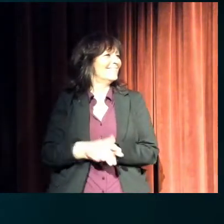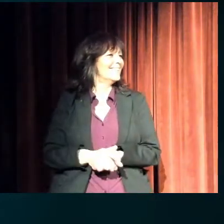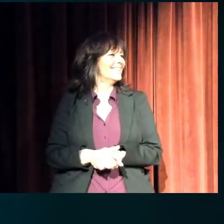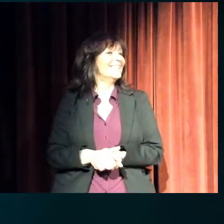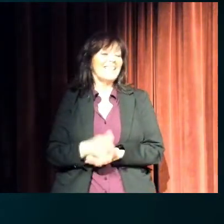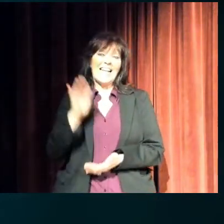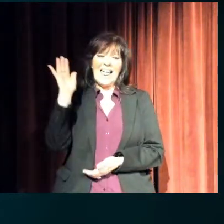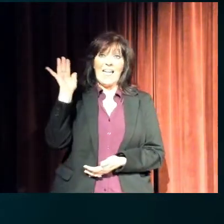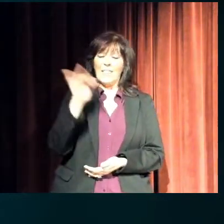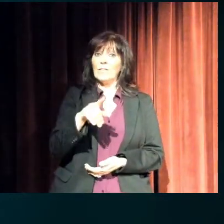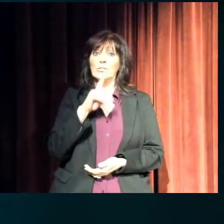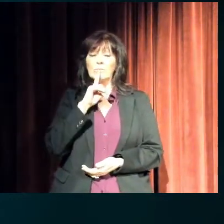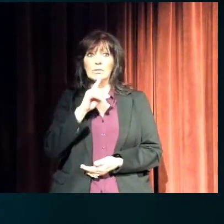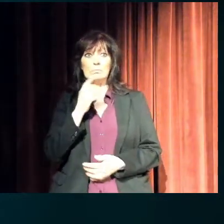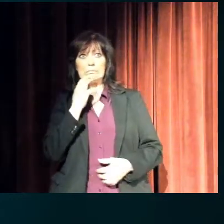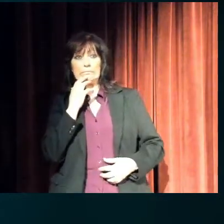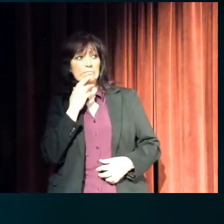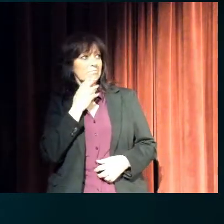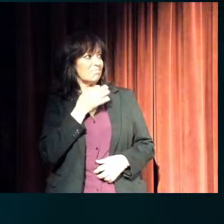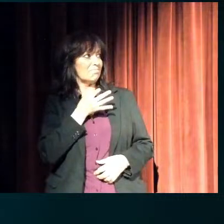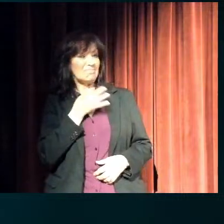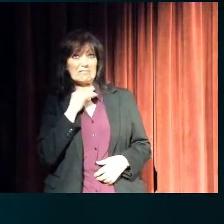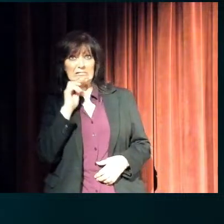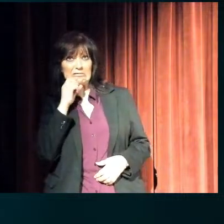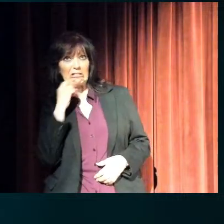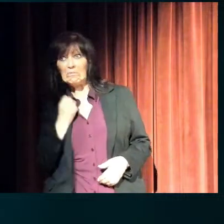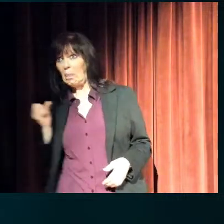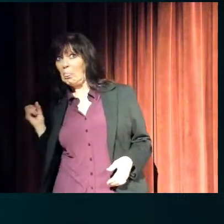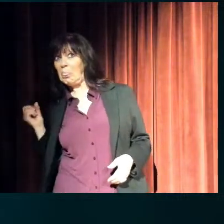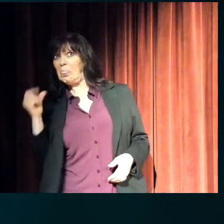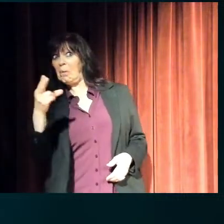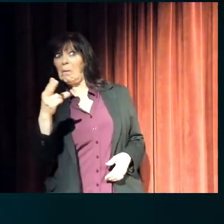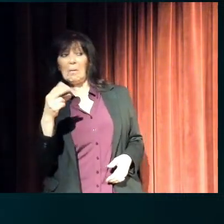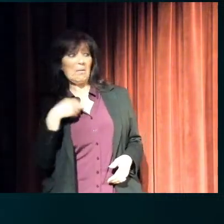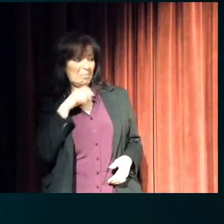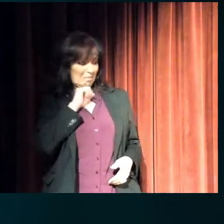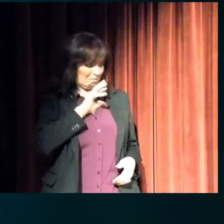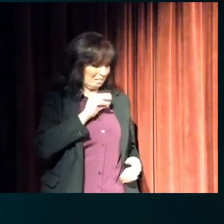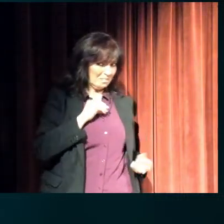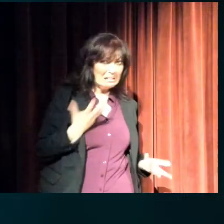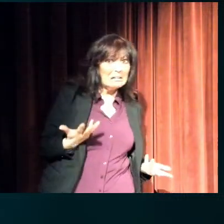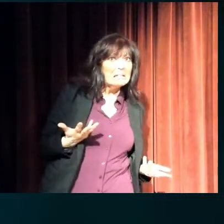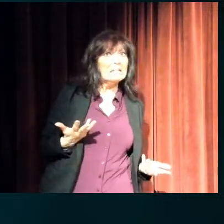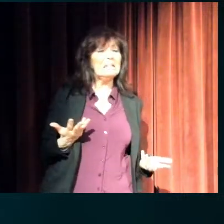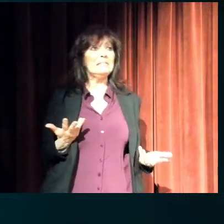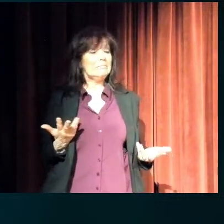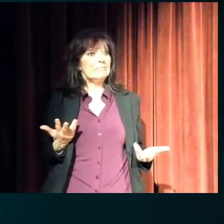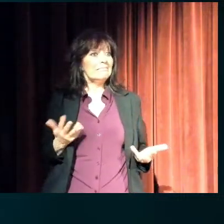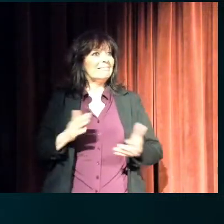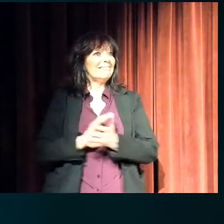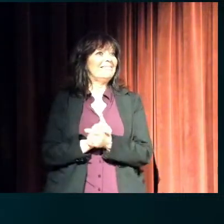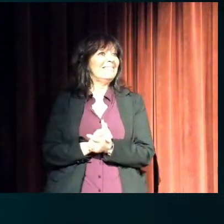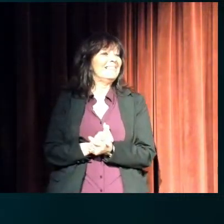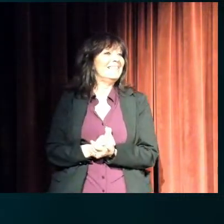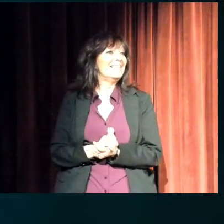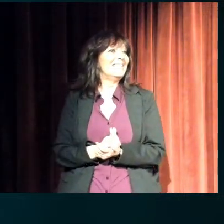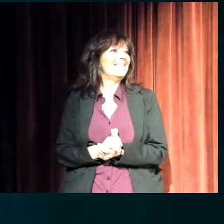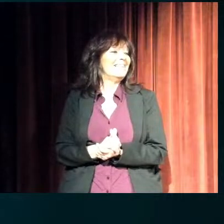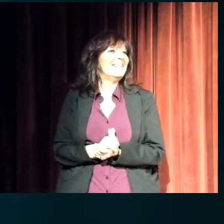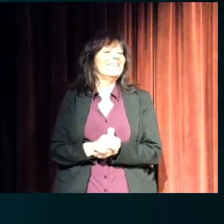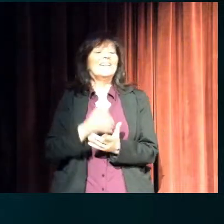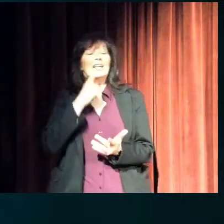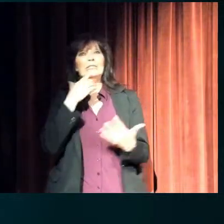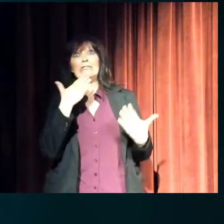That was an extremely daring thing to do with a 50-year-old librarian, so I